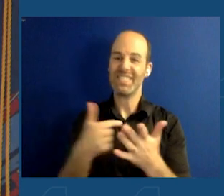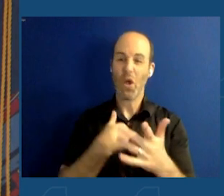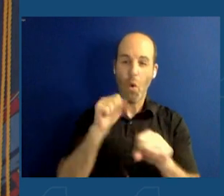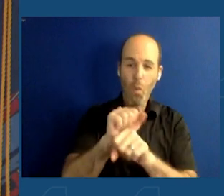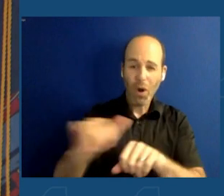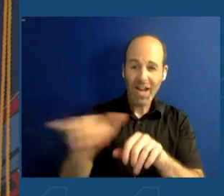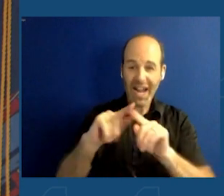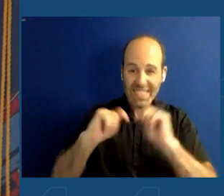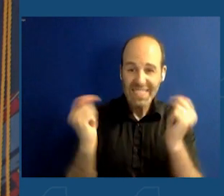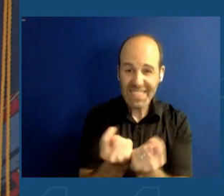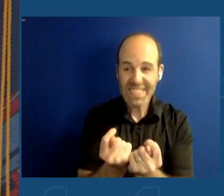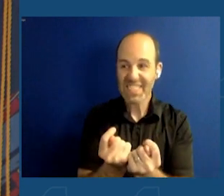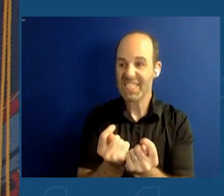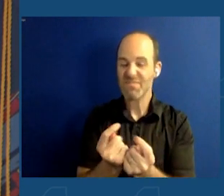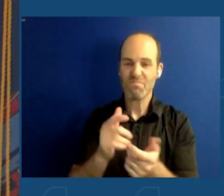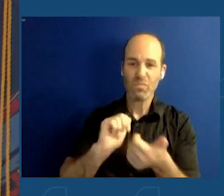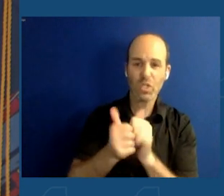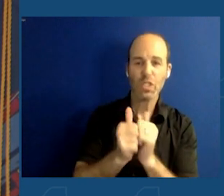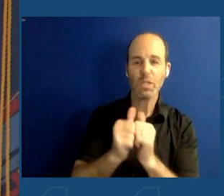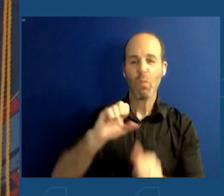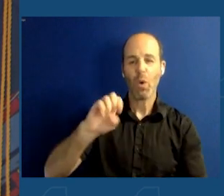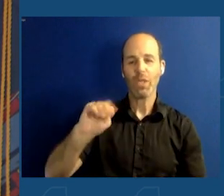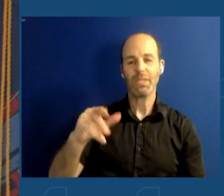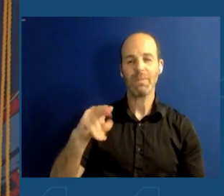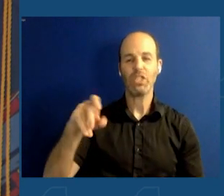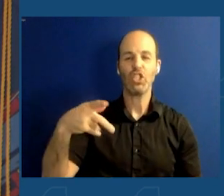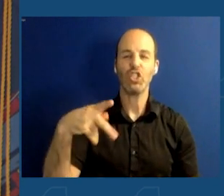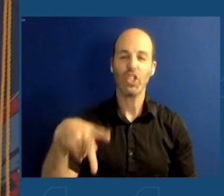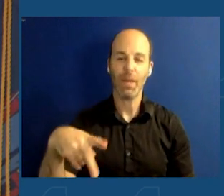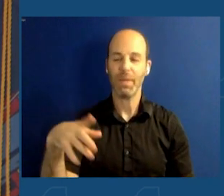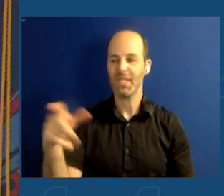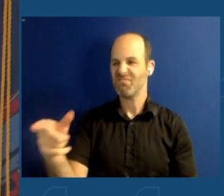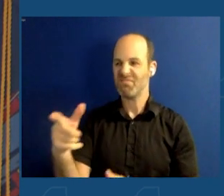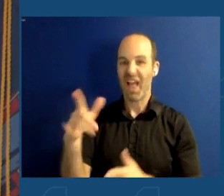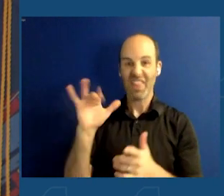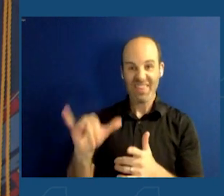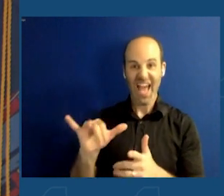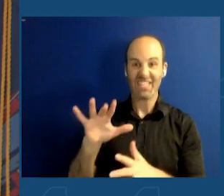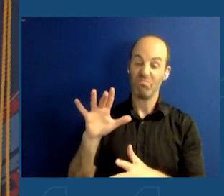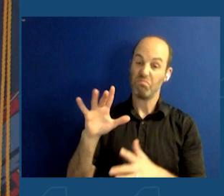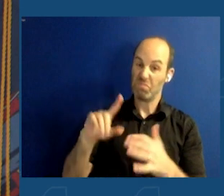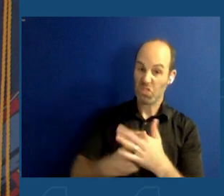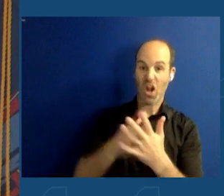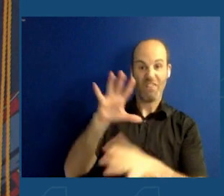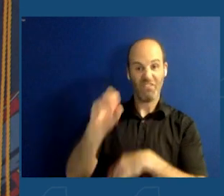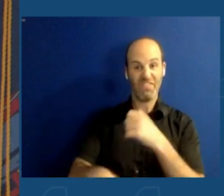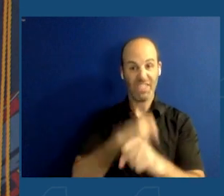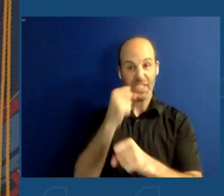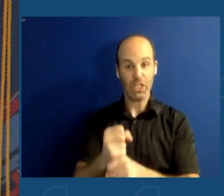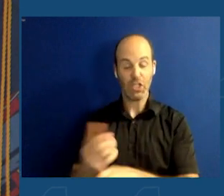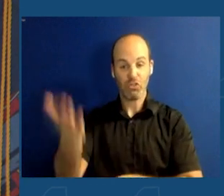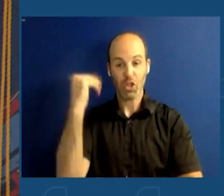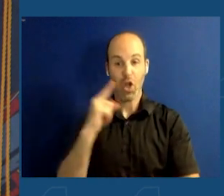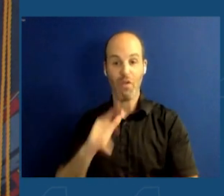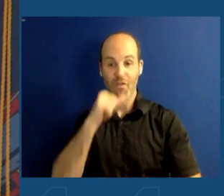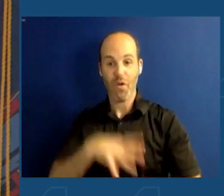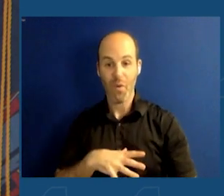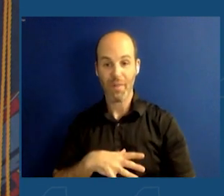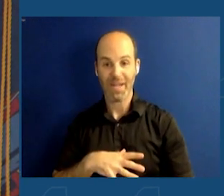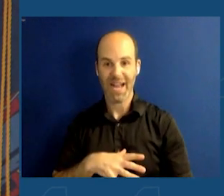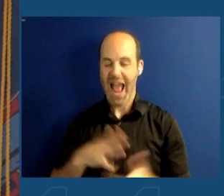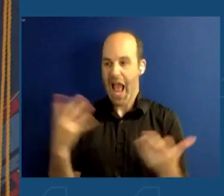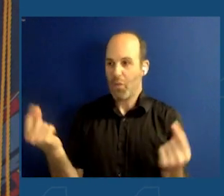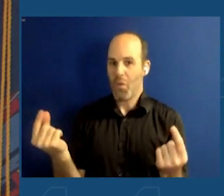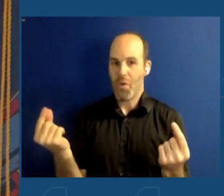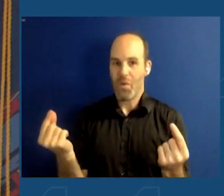until 50 years ago. So we celebrate that this year. And what better way to celebrate something important than to make a butter sculpture